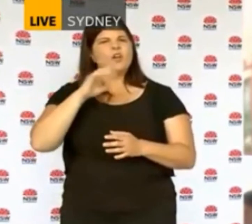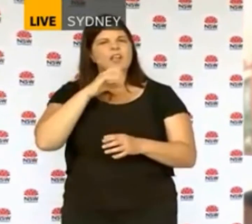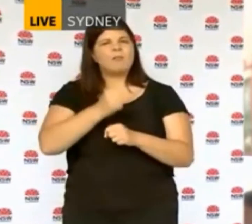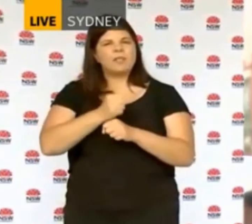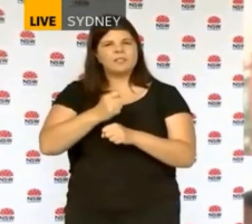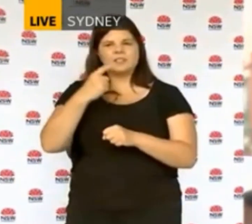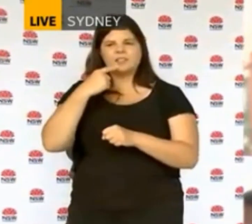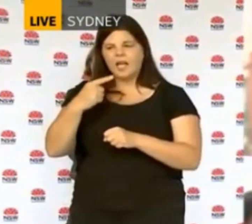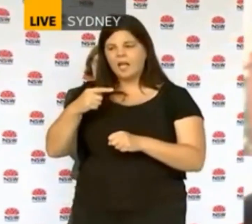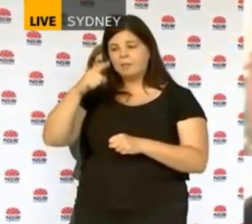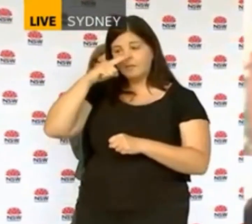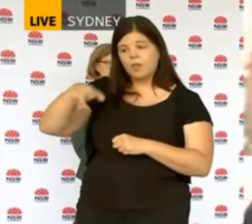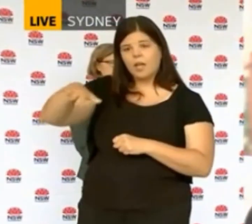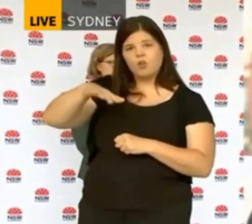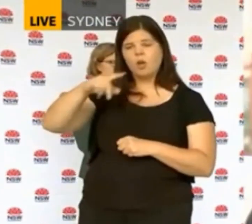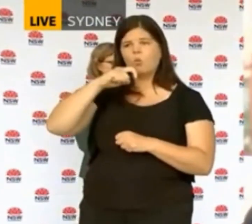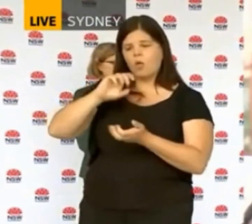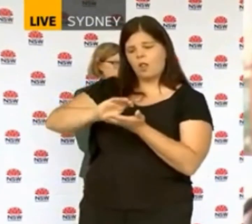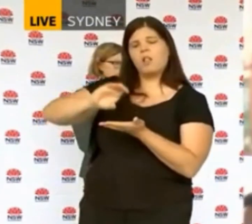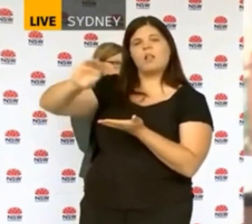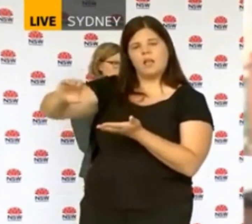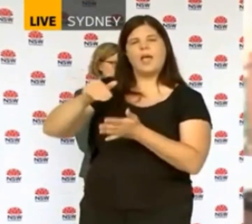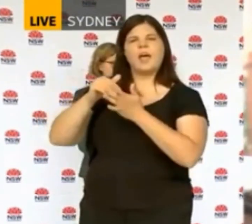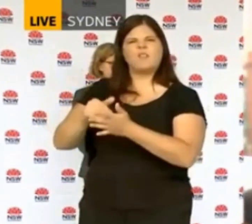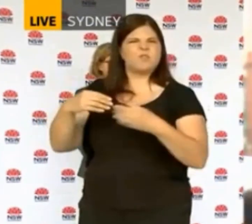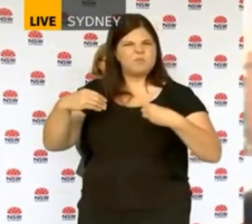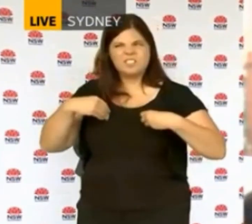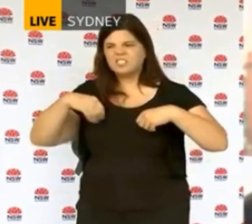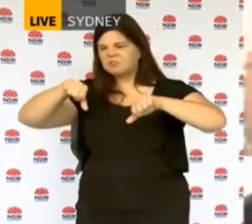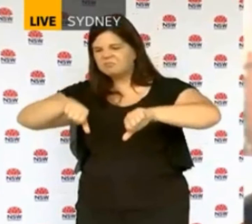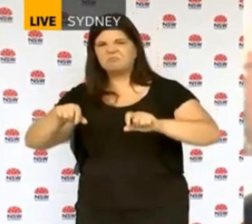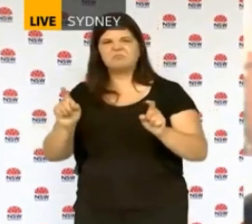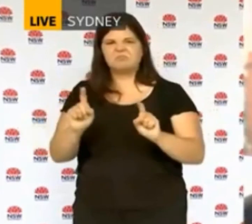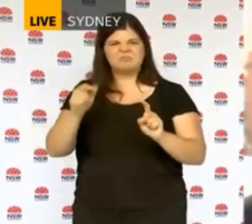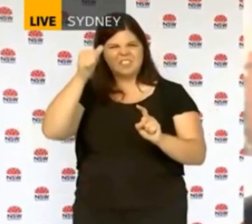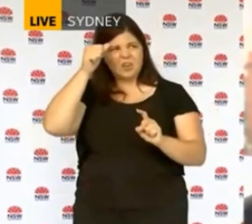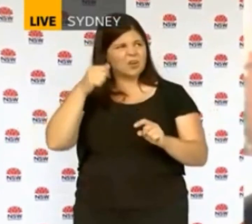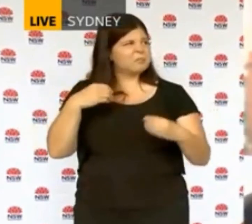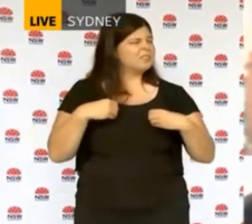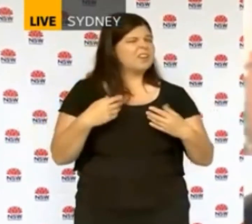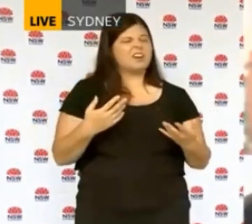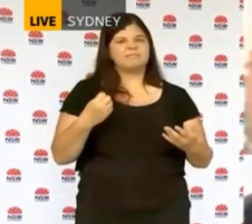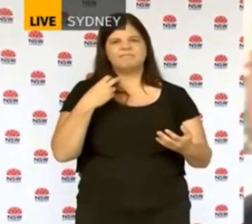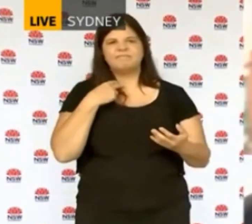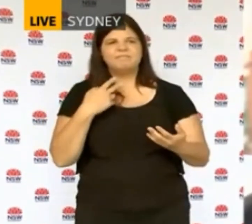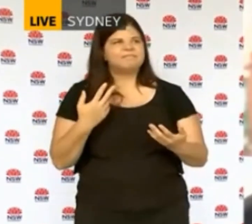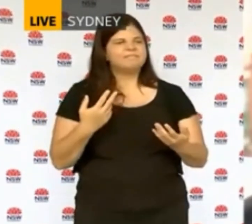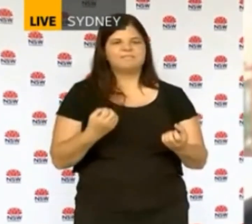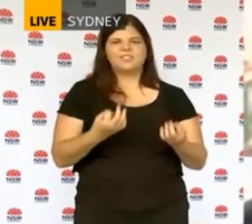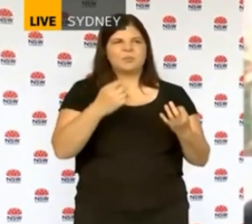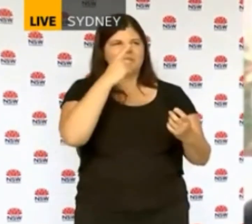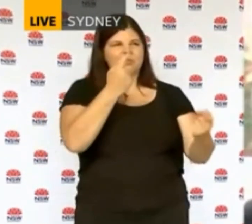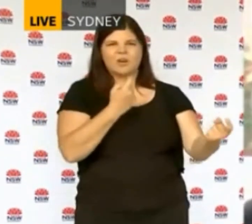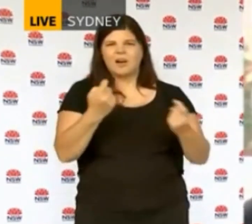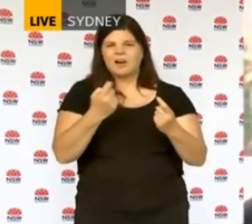people living in that area. When can we expect further detail about that? Obviously there's been businesses that have been suffering as a result, and will that be